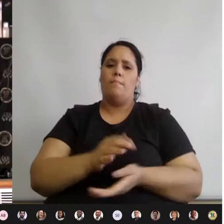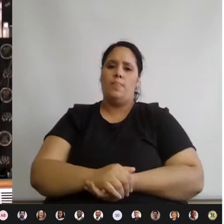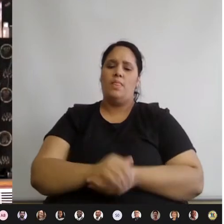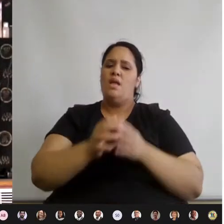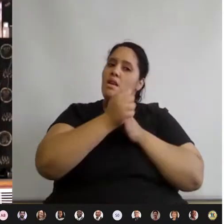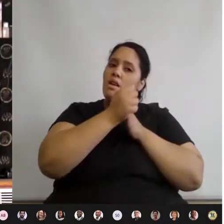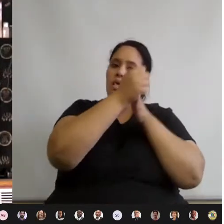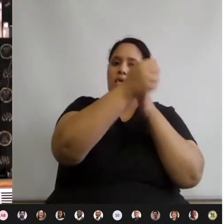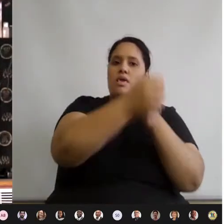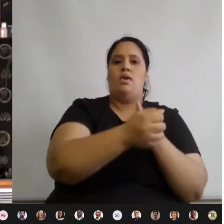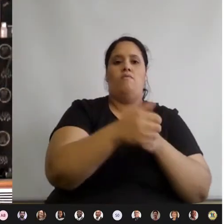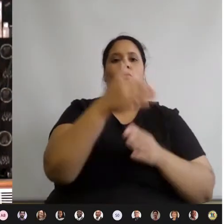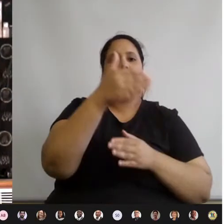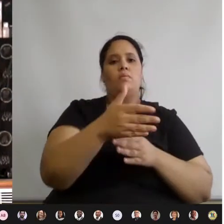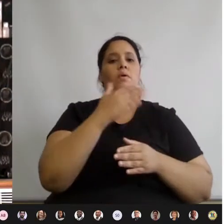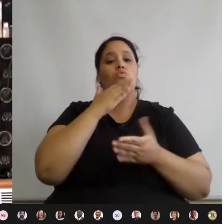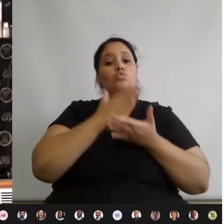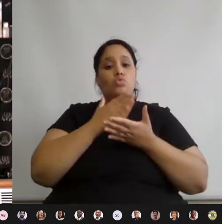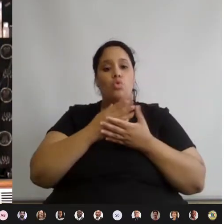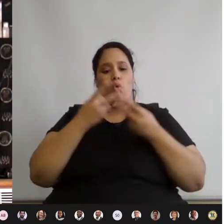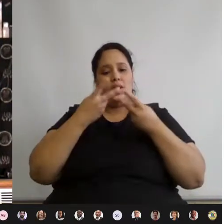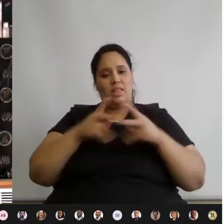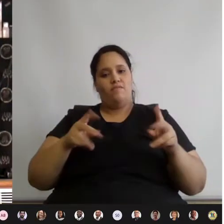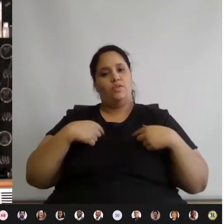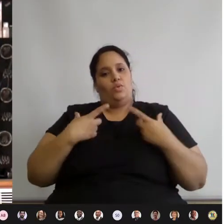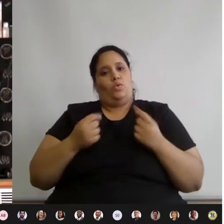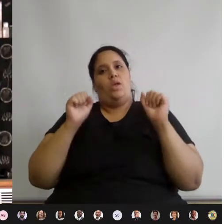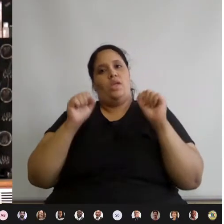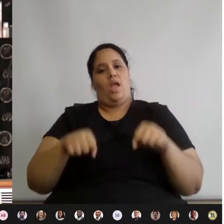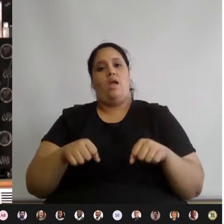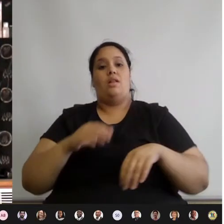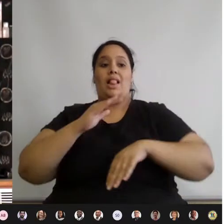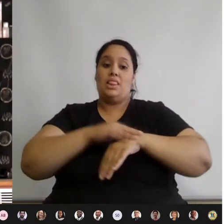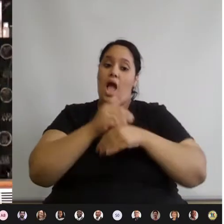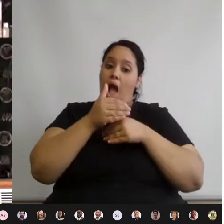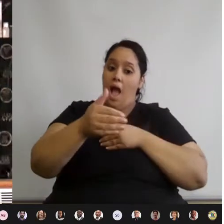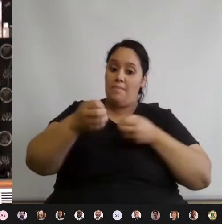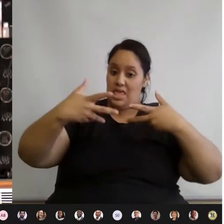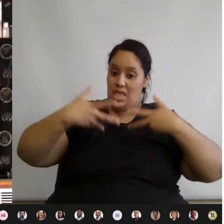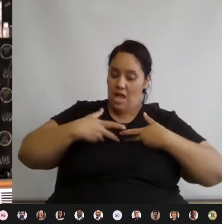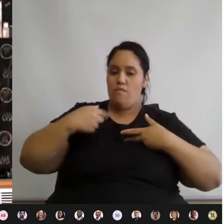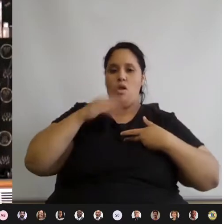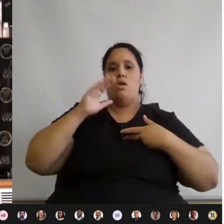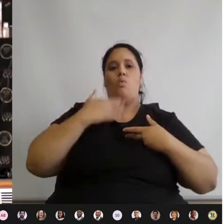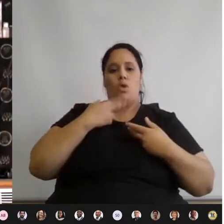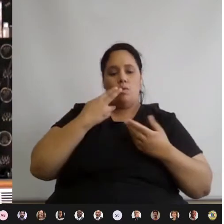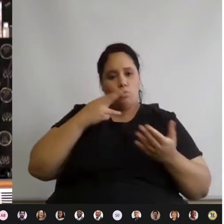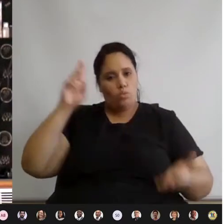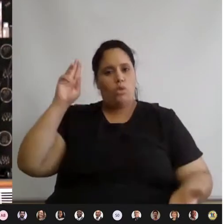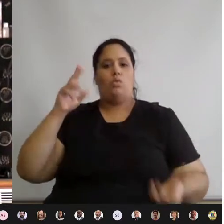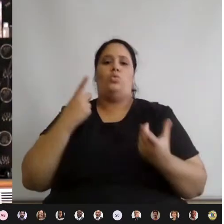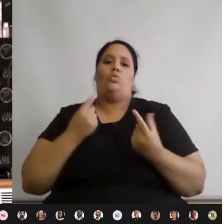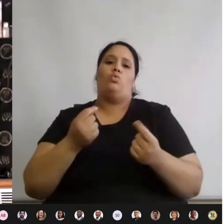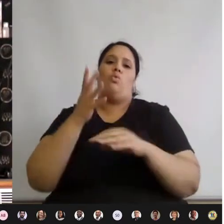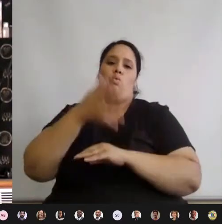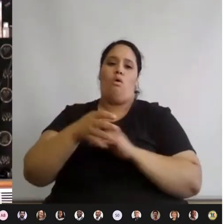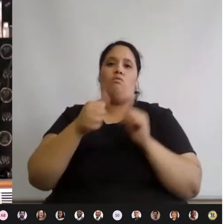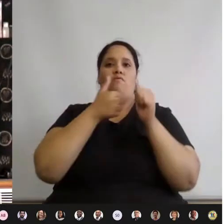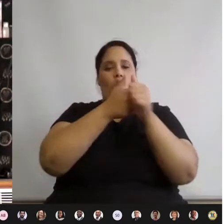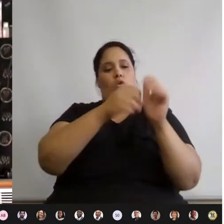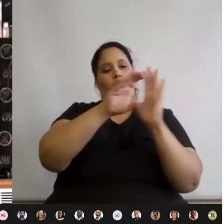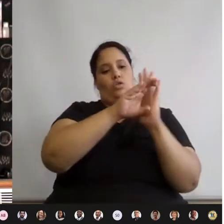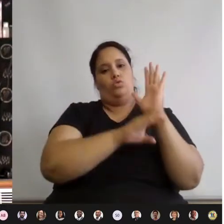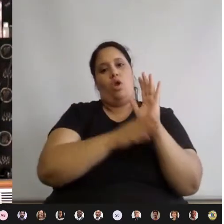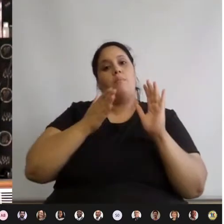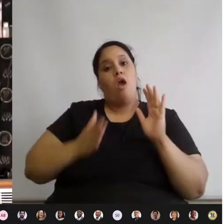to make the biggest difference we can for the time allocated to us that we will do, and we swear that allegiance to the Constitution on behalf